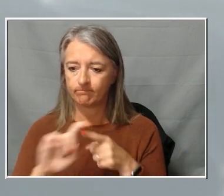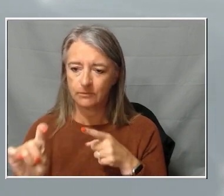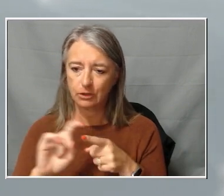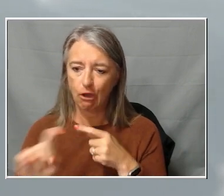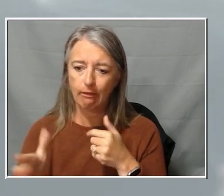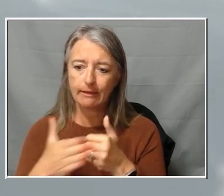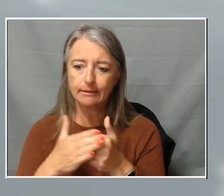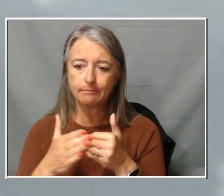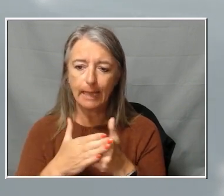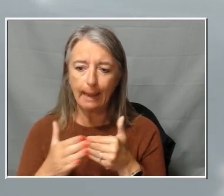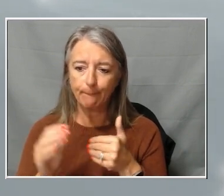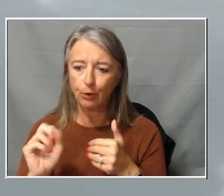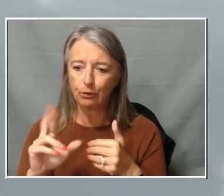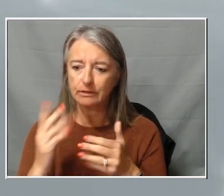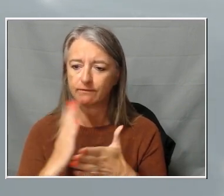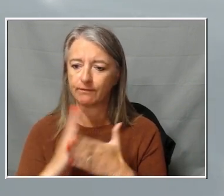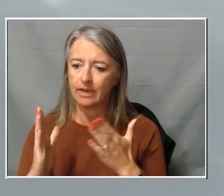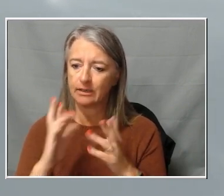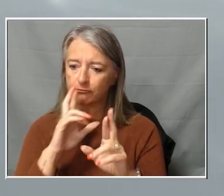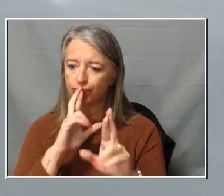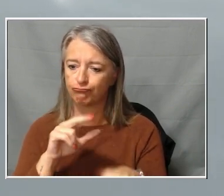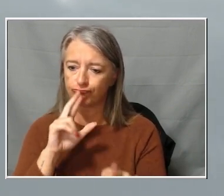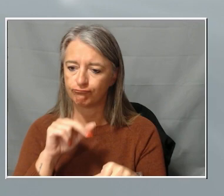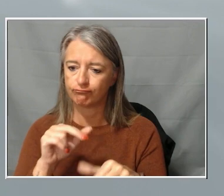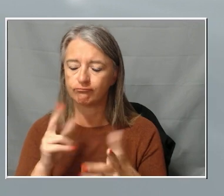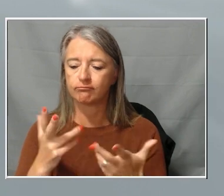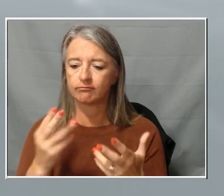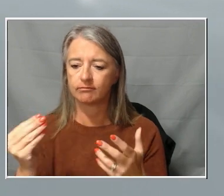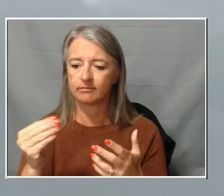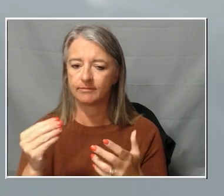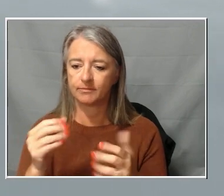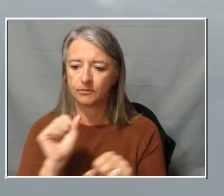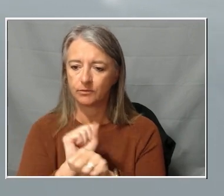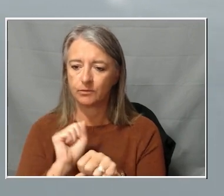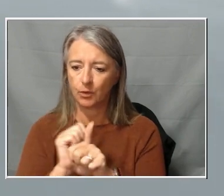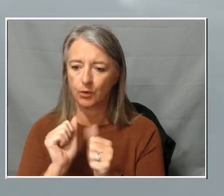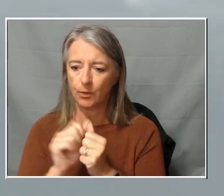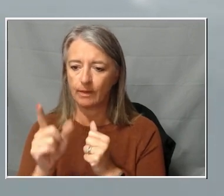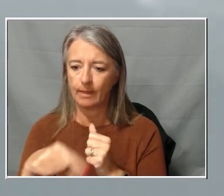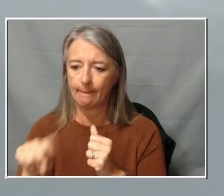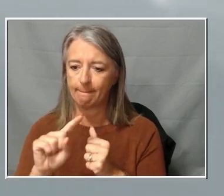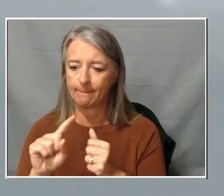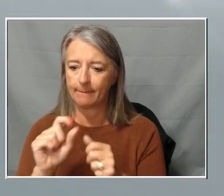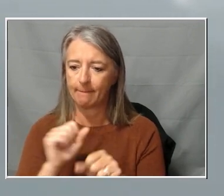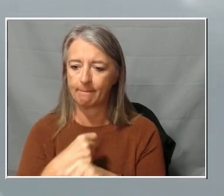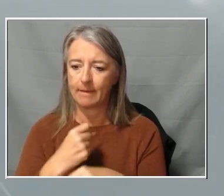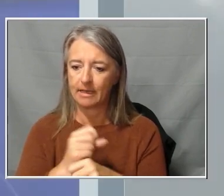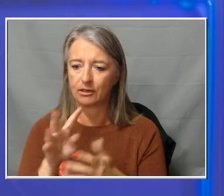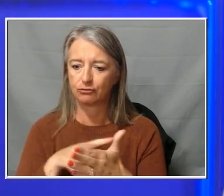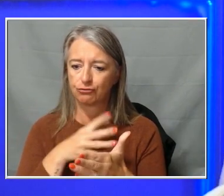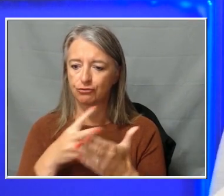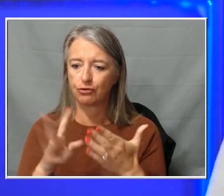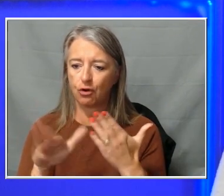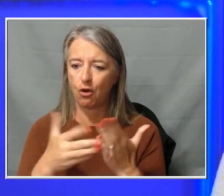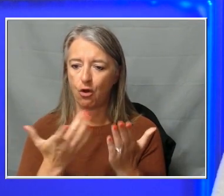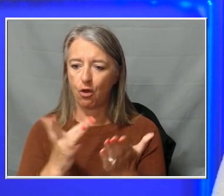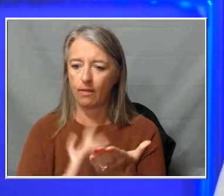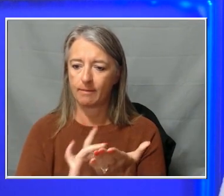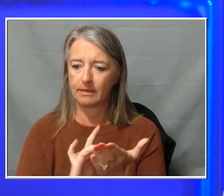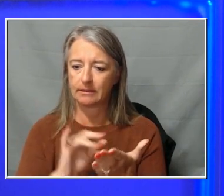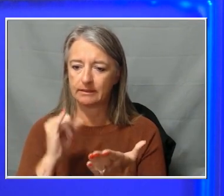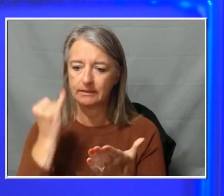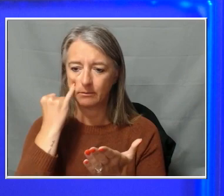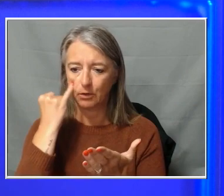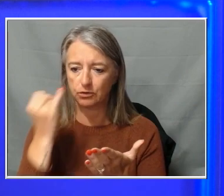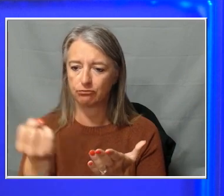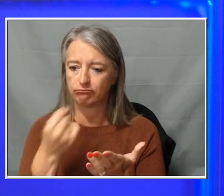someone. They were very responsive, and he worked with them to make a chart of all of the medicines that I was supposed to take